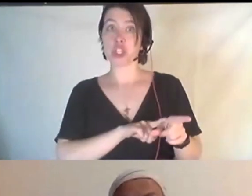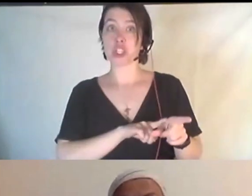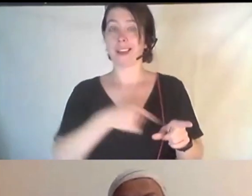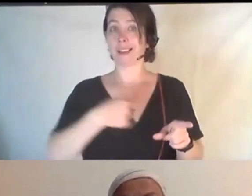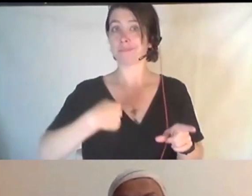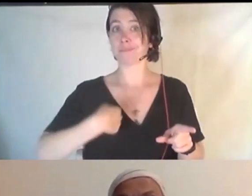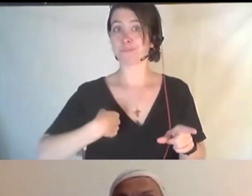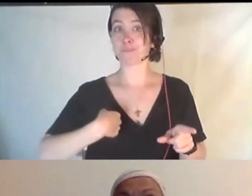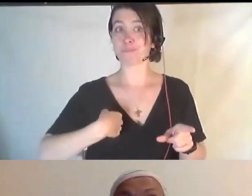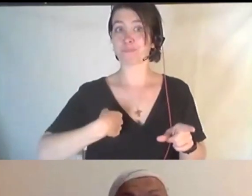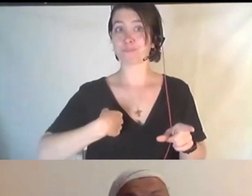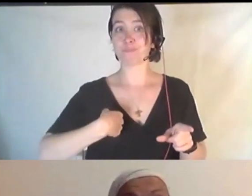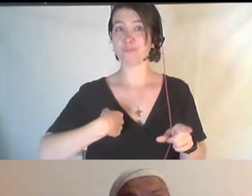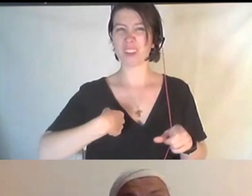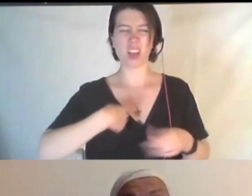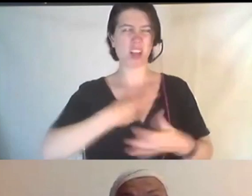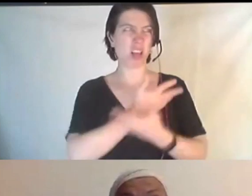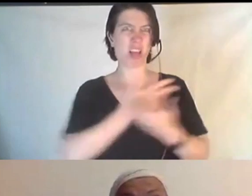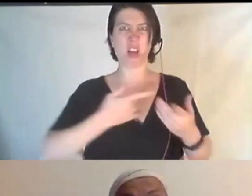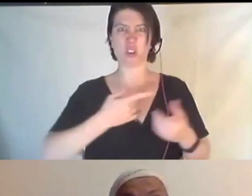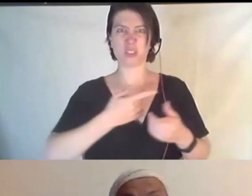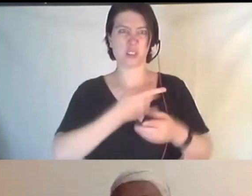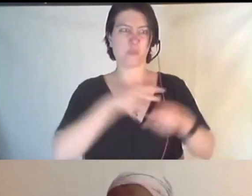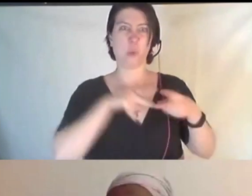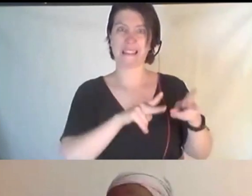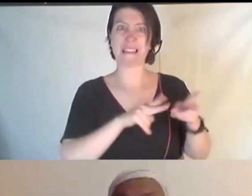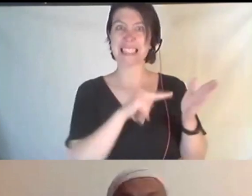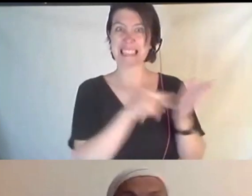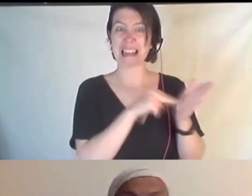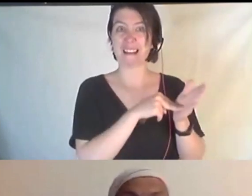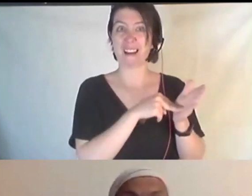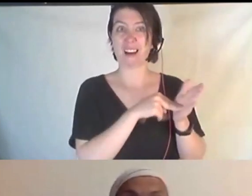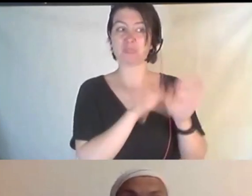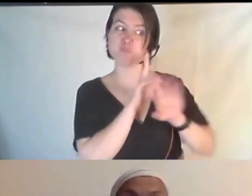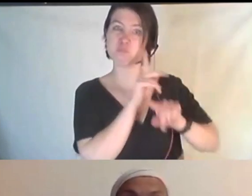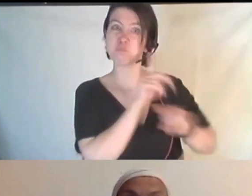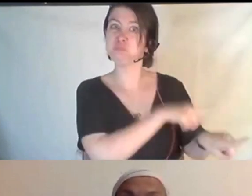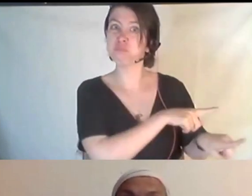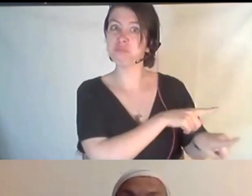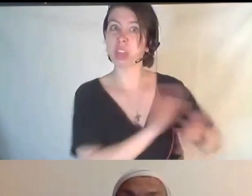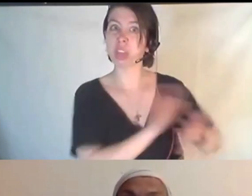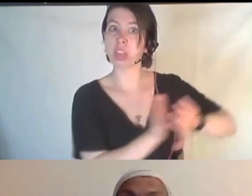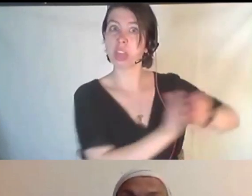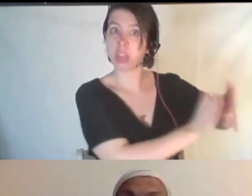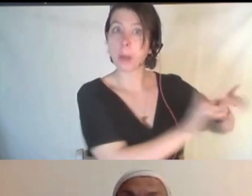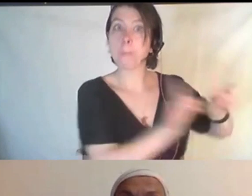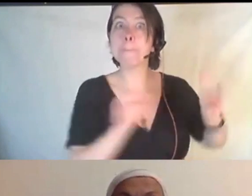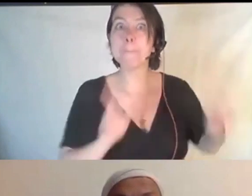being sidelined. And like I said, I think in some areas she still is. But you read those articles and there